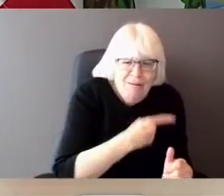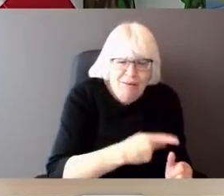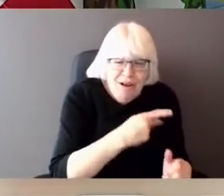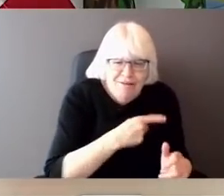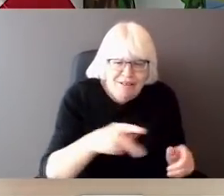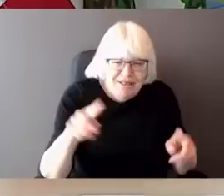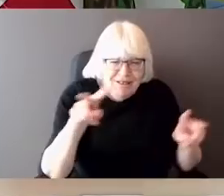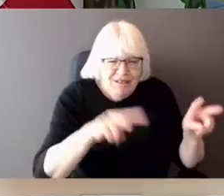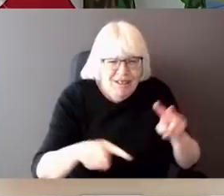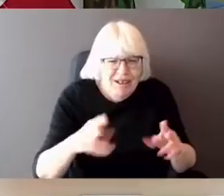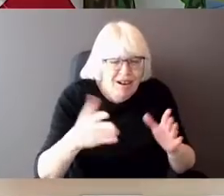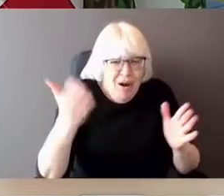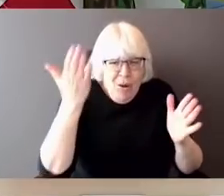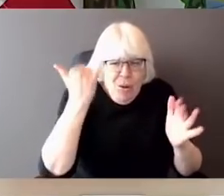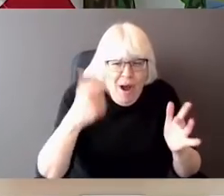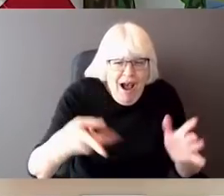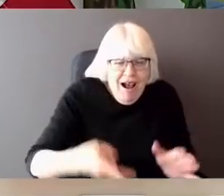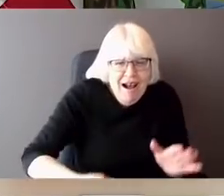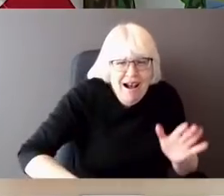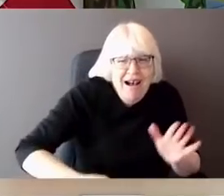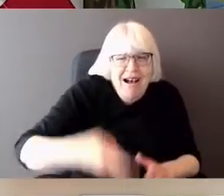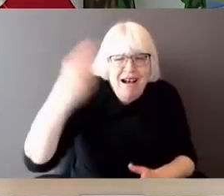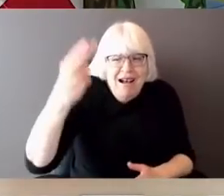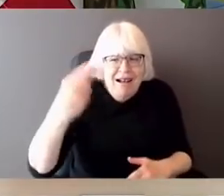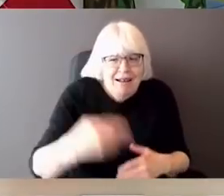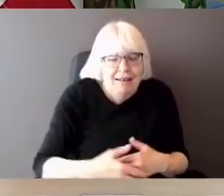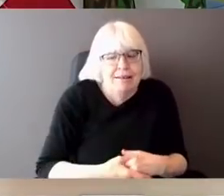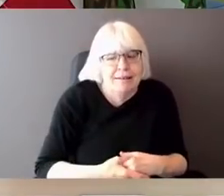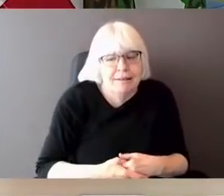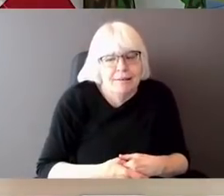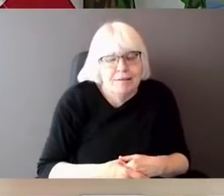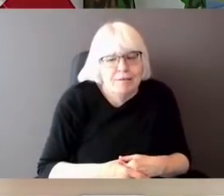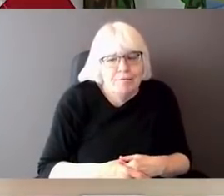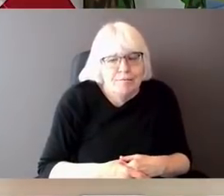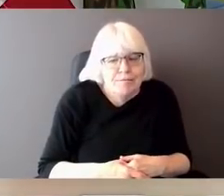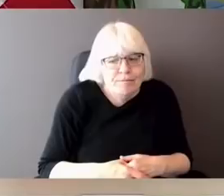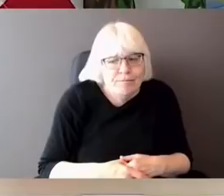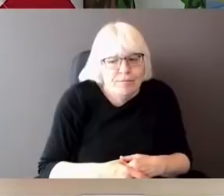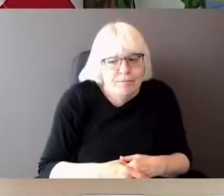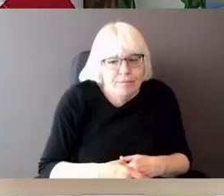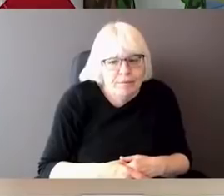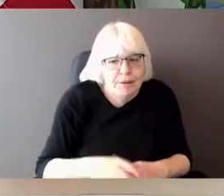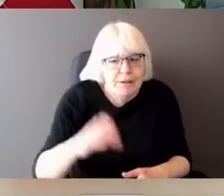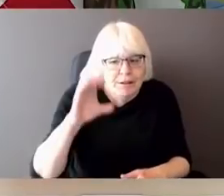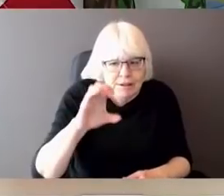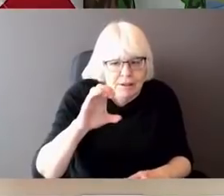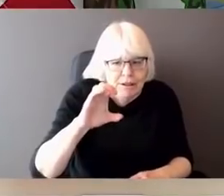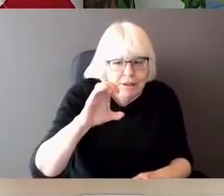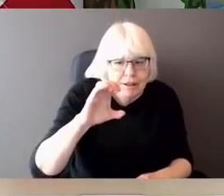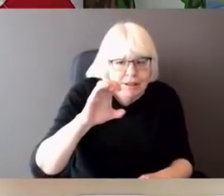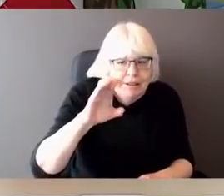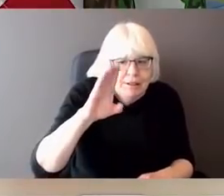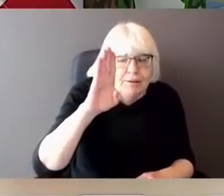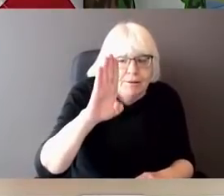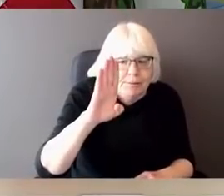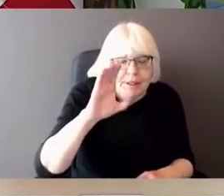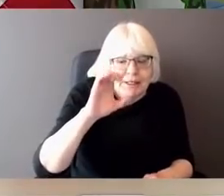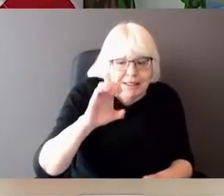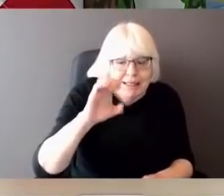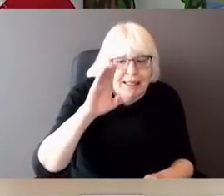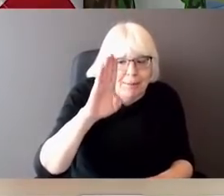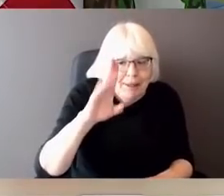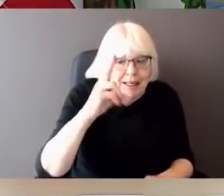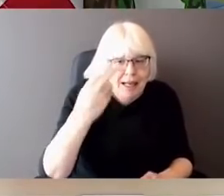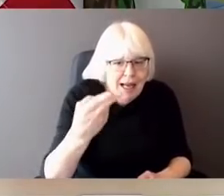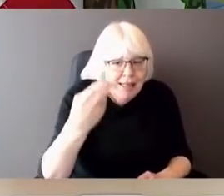we've communicated through email. CBHO has indicated that it probably wasn't driven by workplace spread, but were there